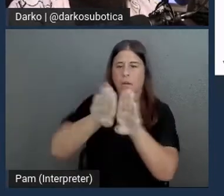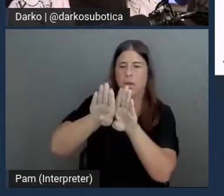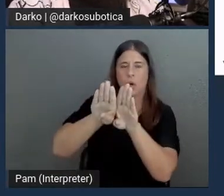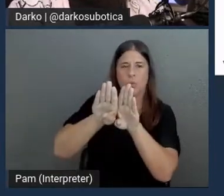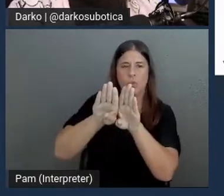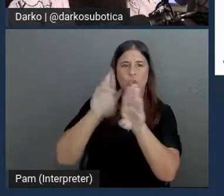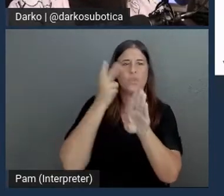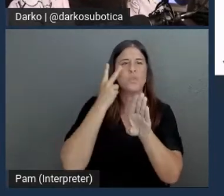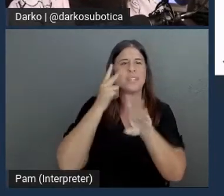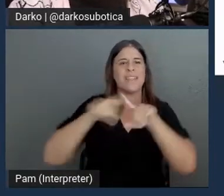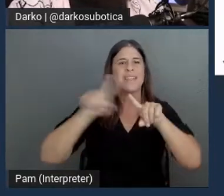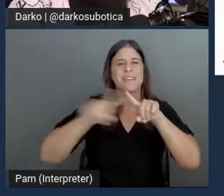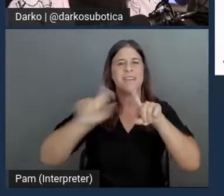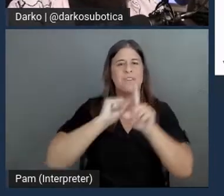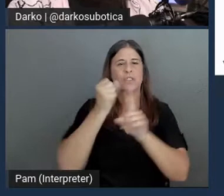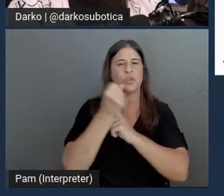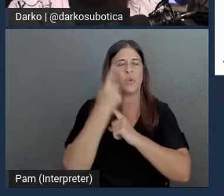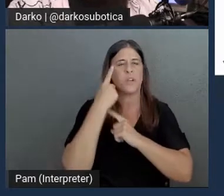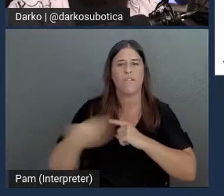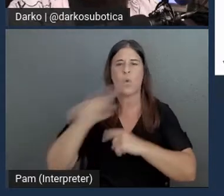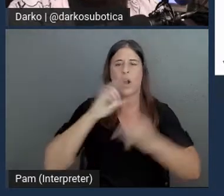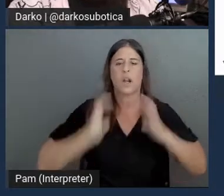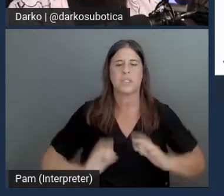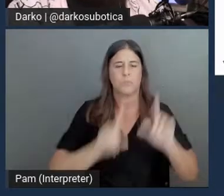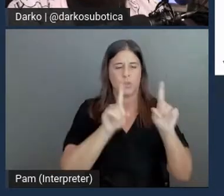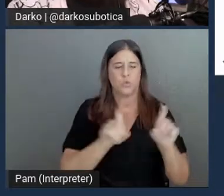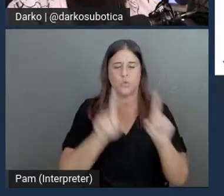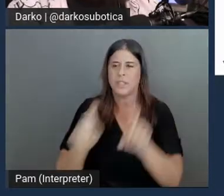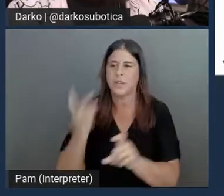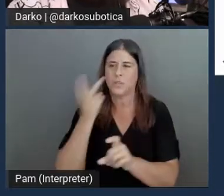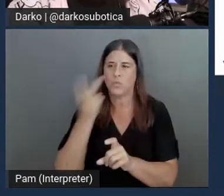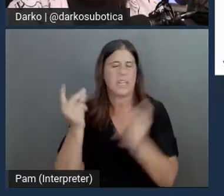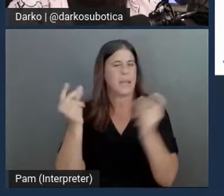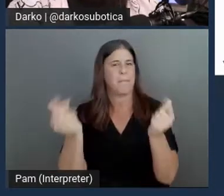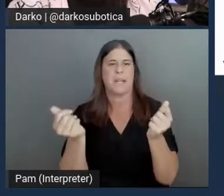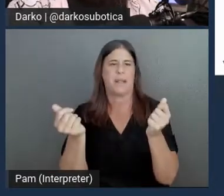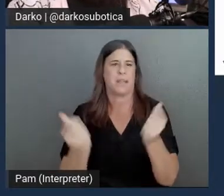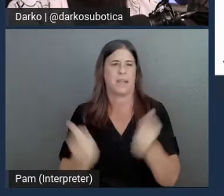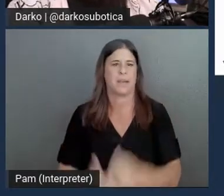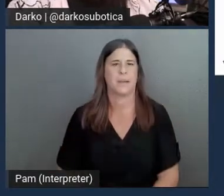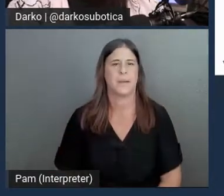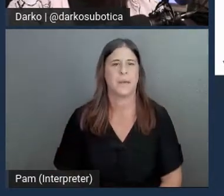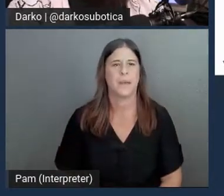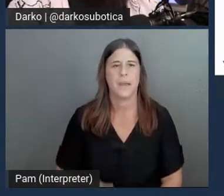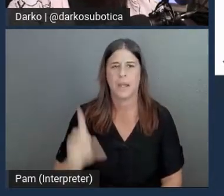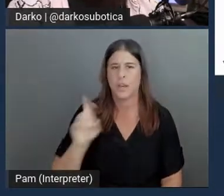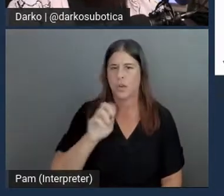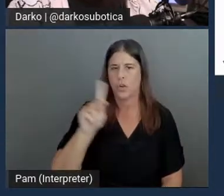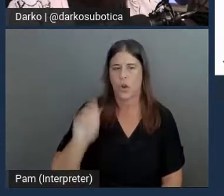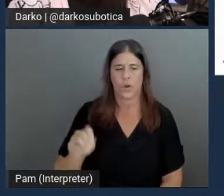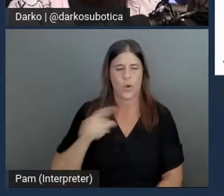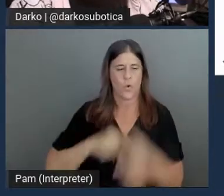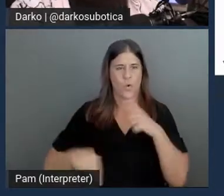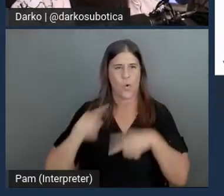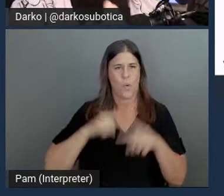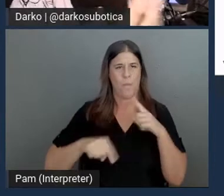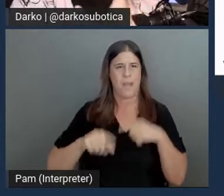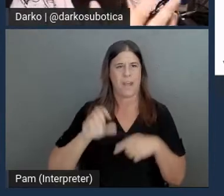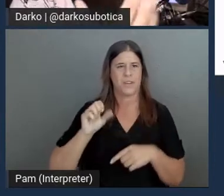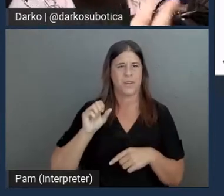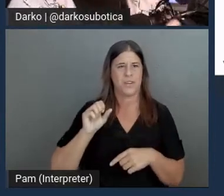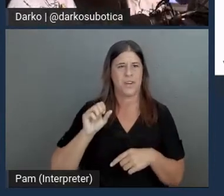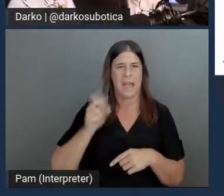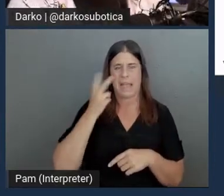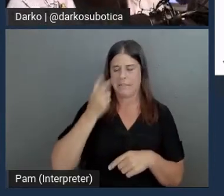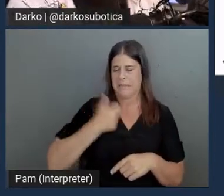So you get different scenarios for customers to test out almost immediately. this takes me back to The Sims. I kind of Yeah. I see